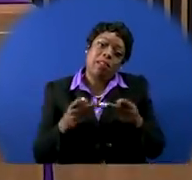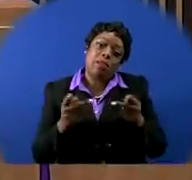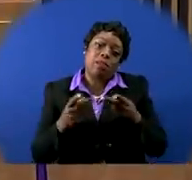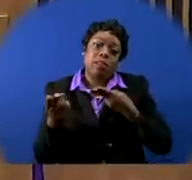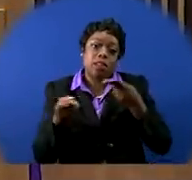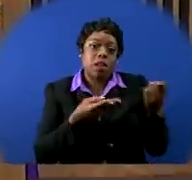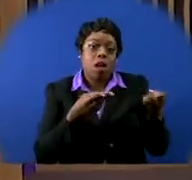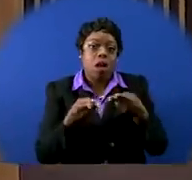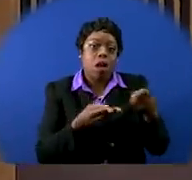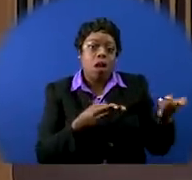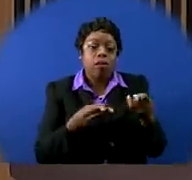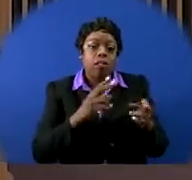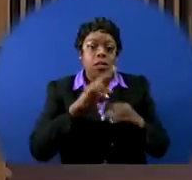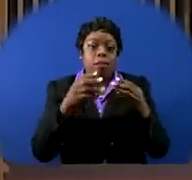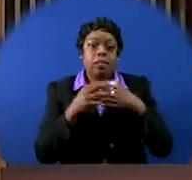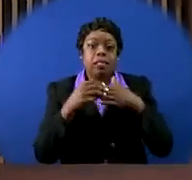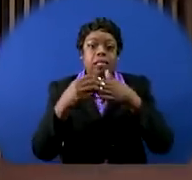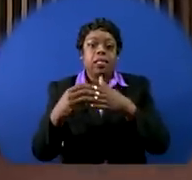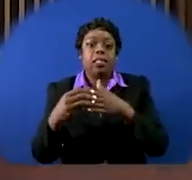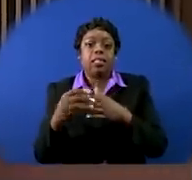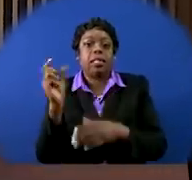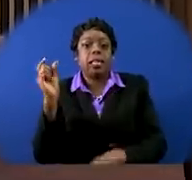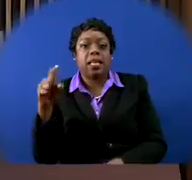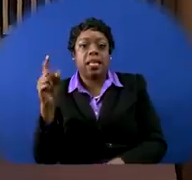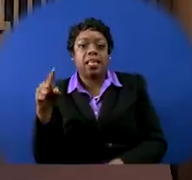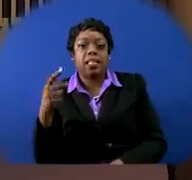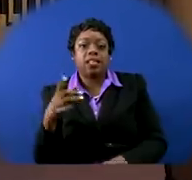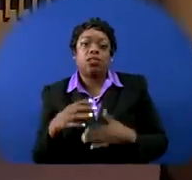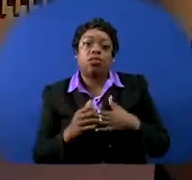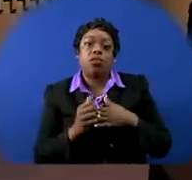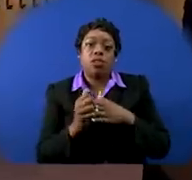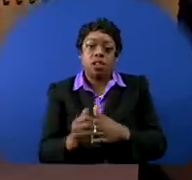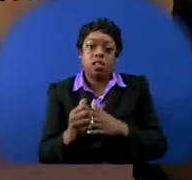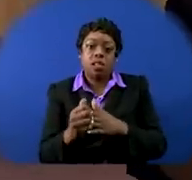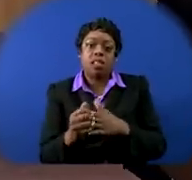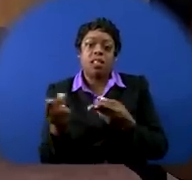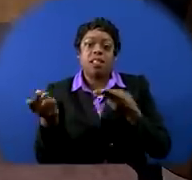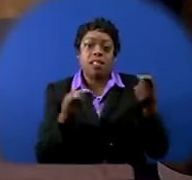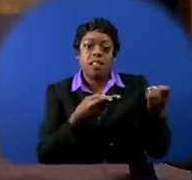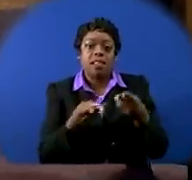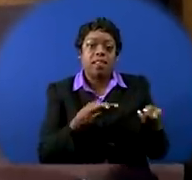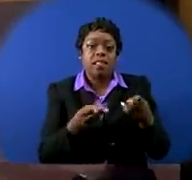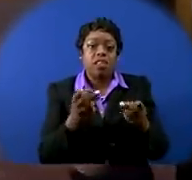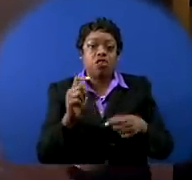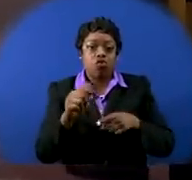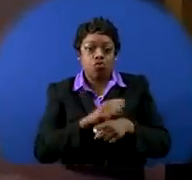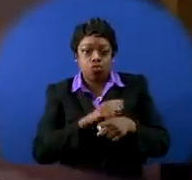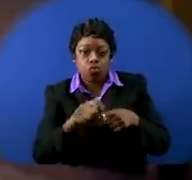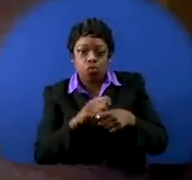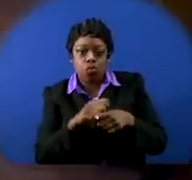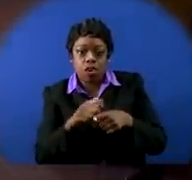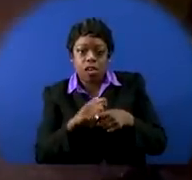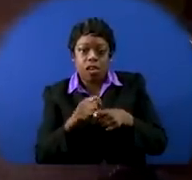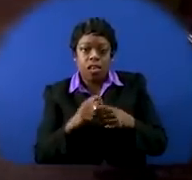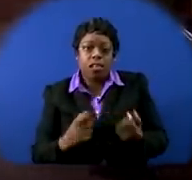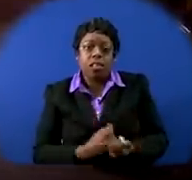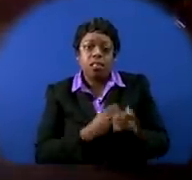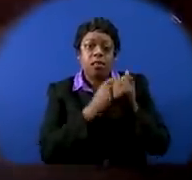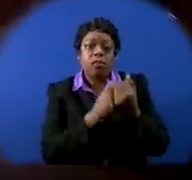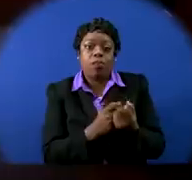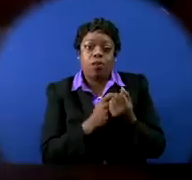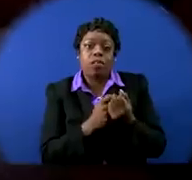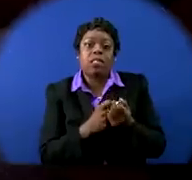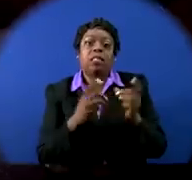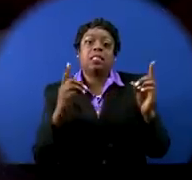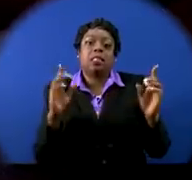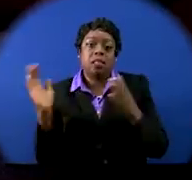our various respective locations. Listen, I want you to follow the directions of our ushers, please. They are trained to guide us and to keep us disciplined and in order. So please